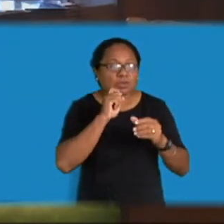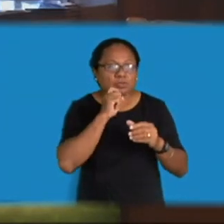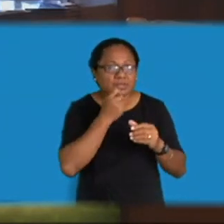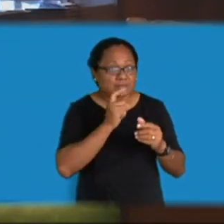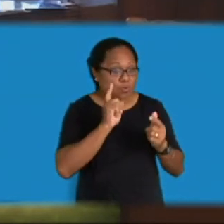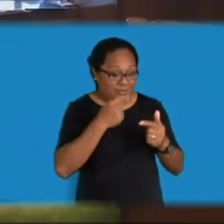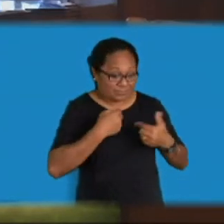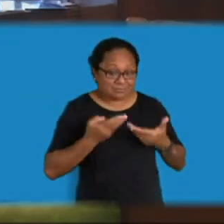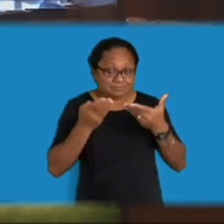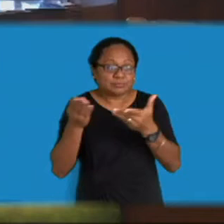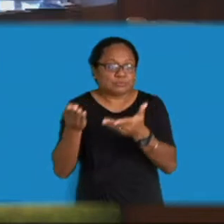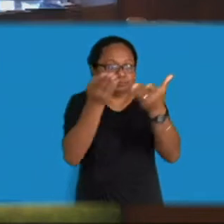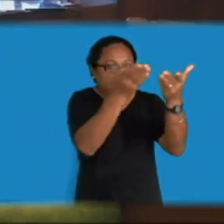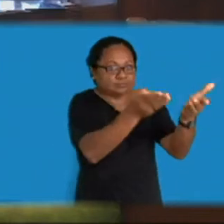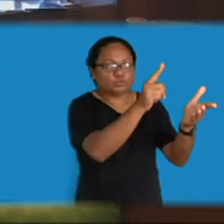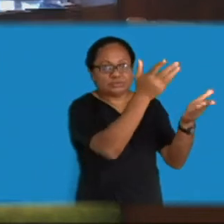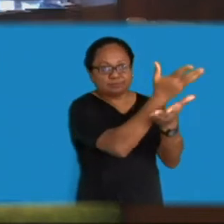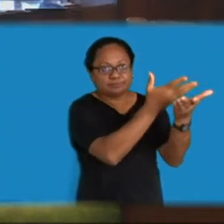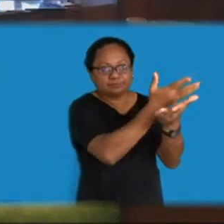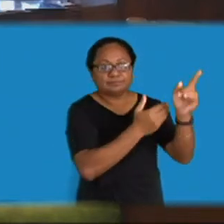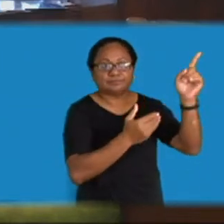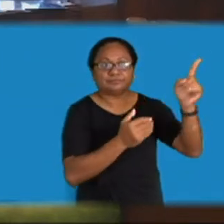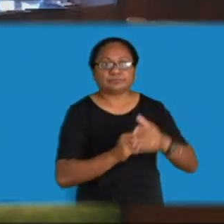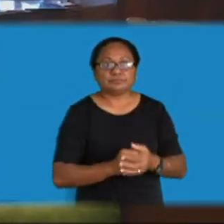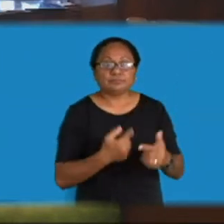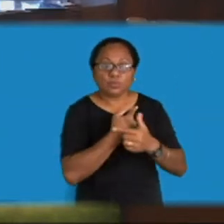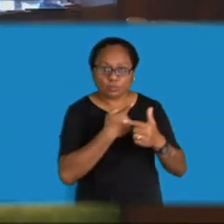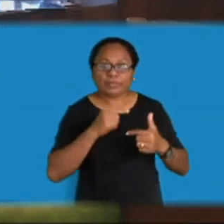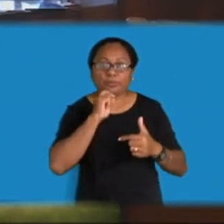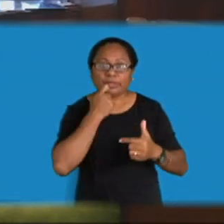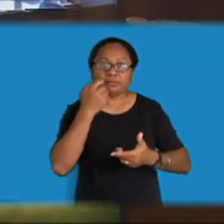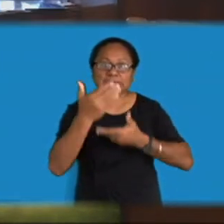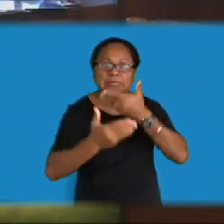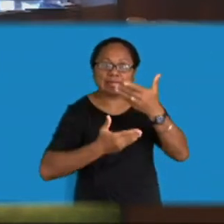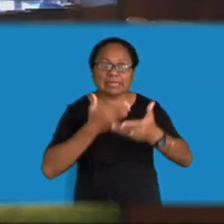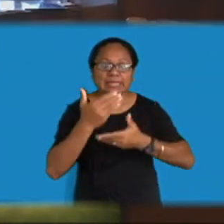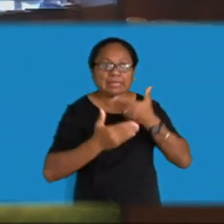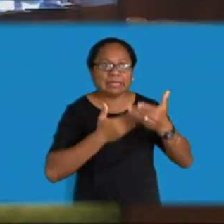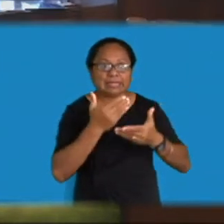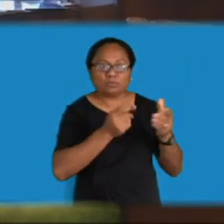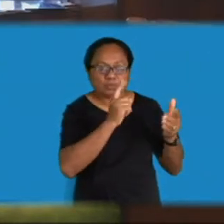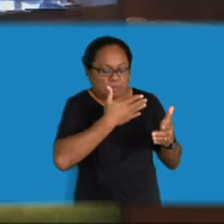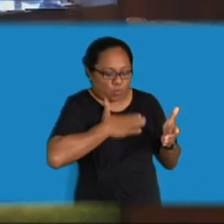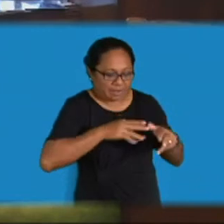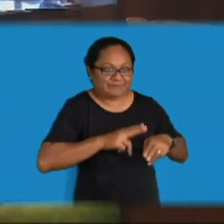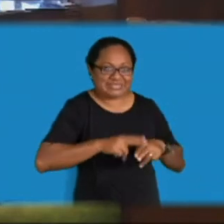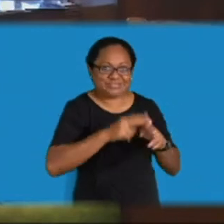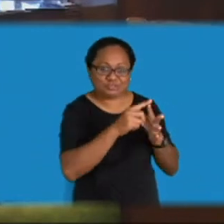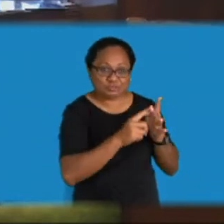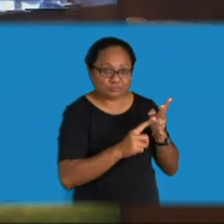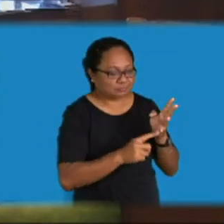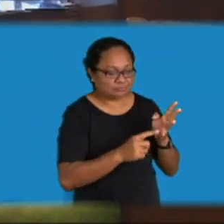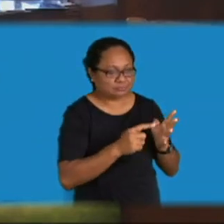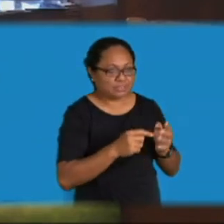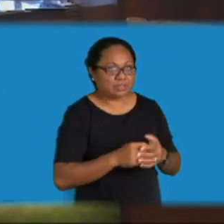PACER Plus. He will articulate what it will take for Fiji to commit to PACER Plus. And I repeat, Madam Chair,